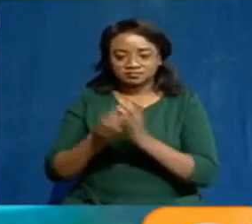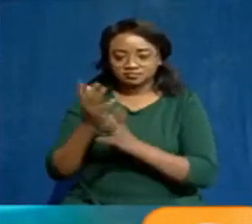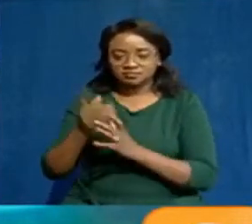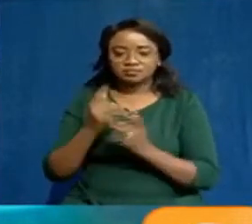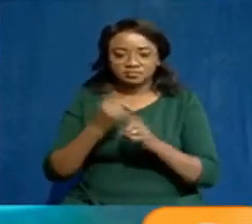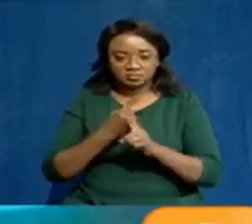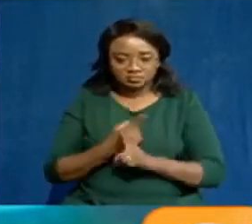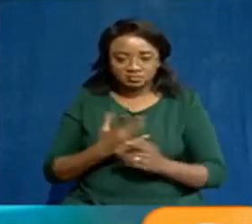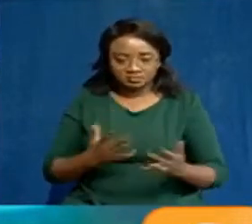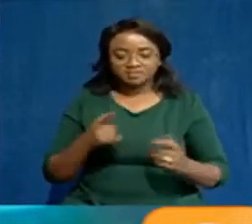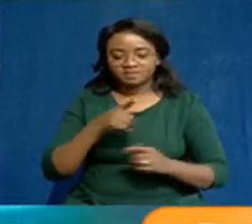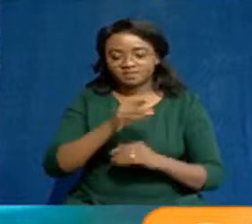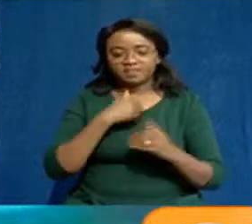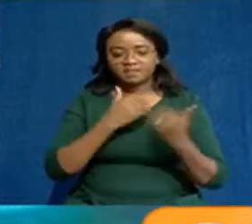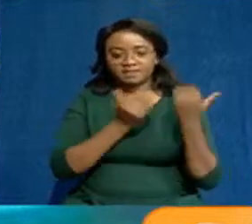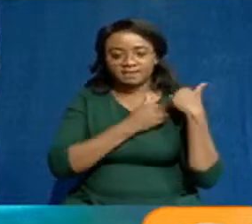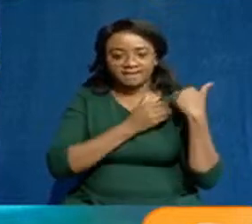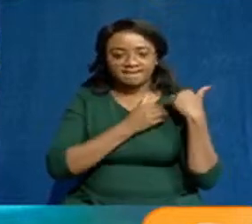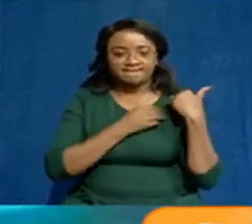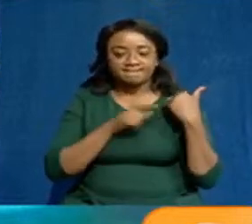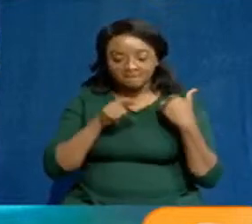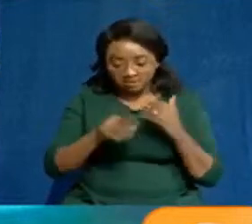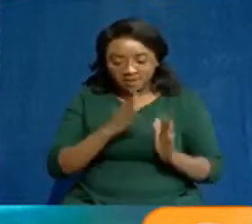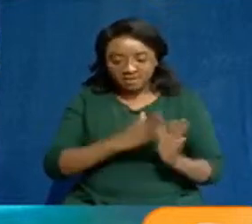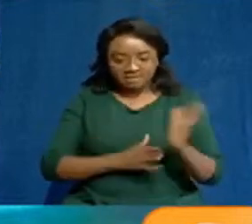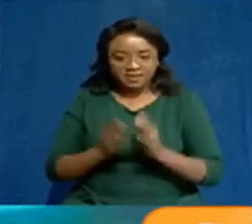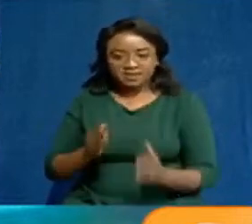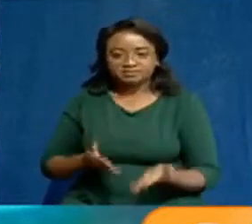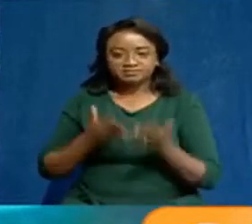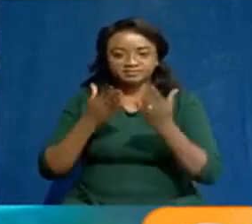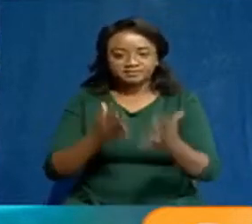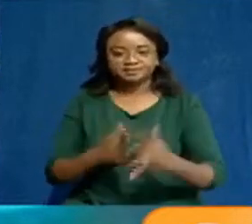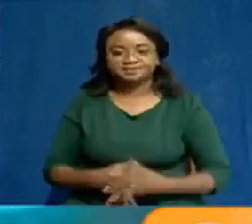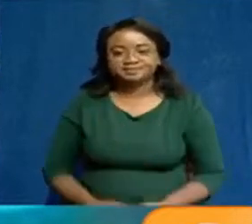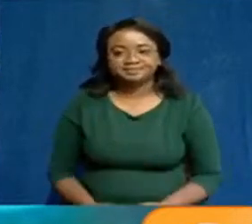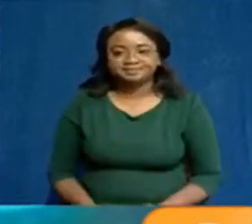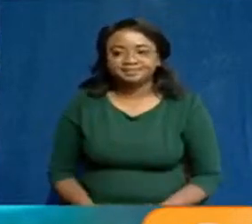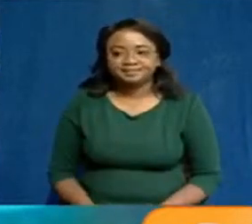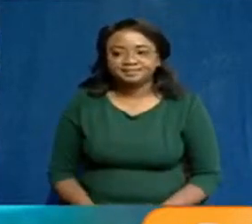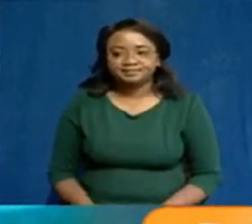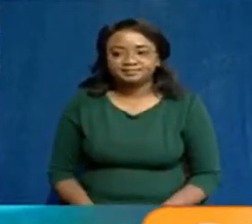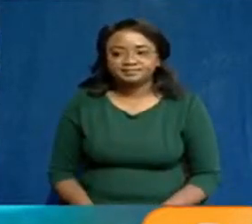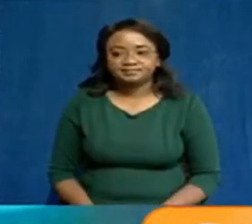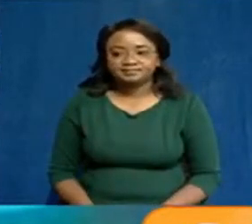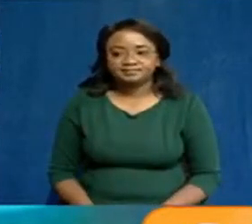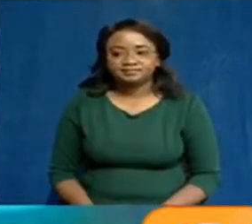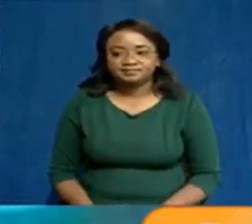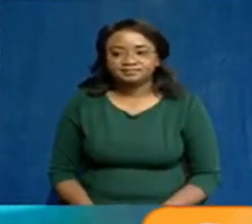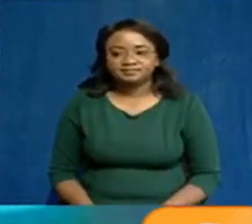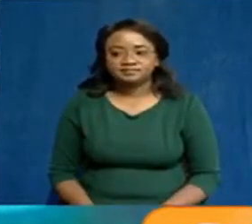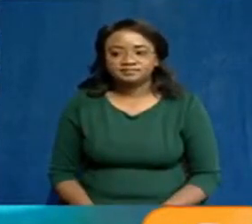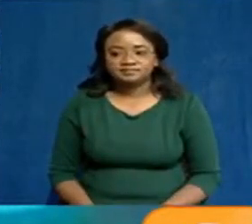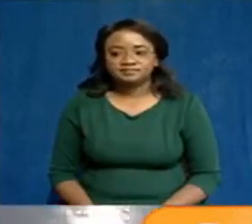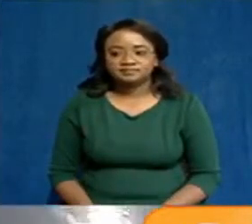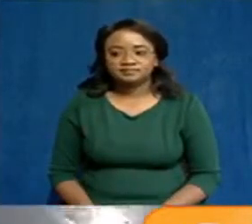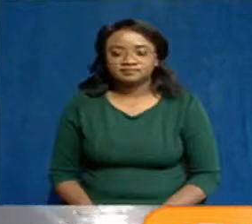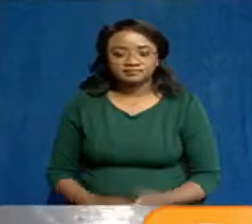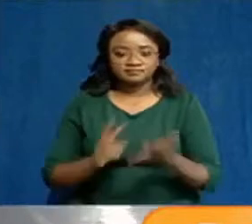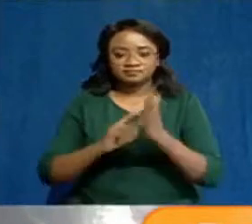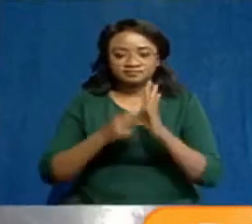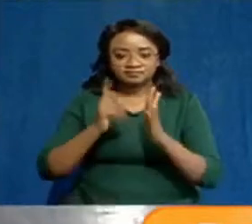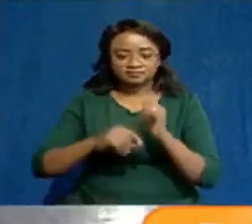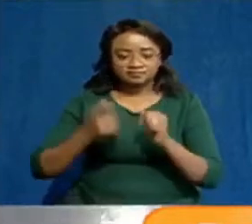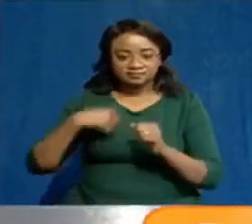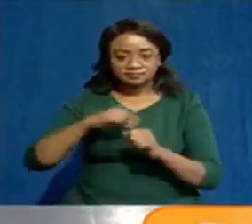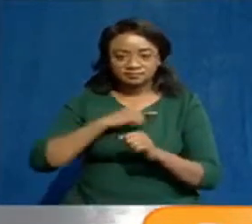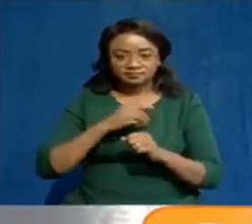by the producer responsibility organizations that is represented here by James. Yeah. So we have not forgotten